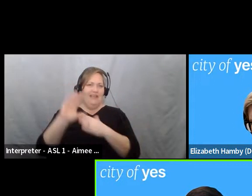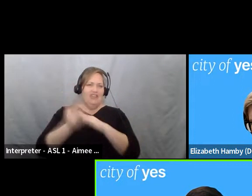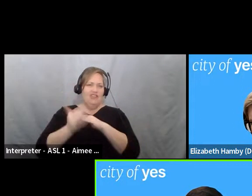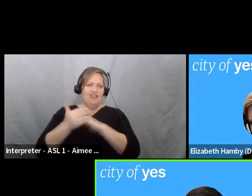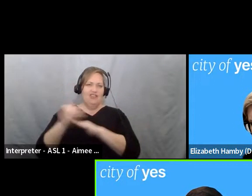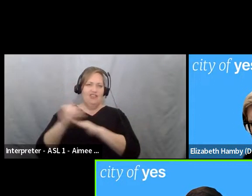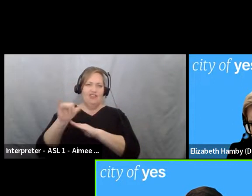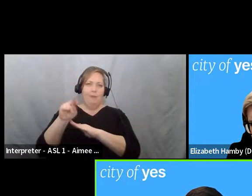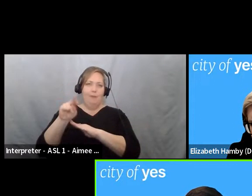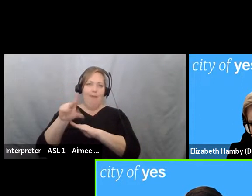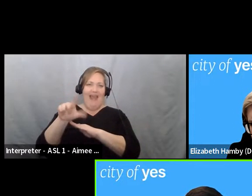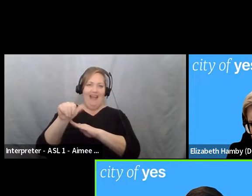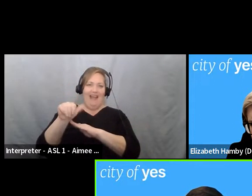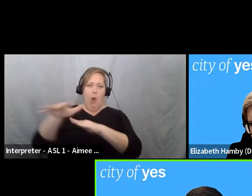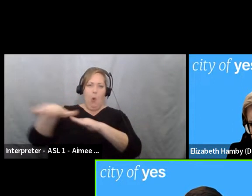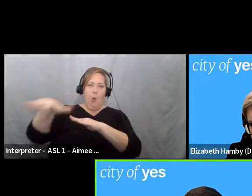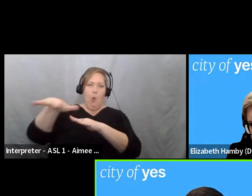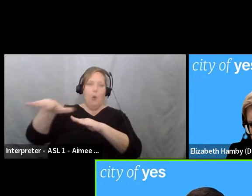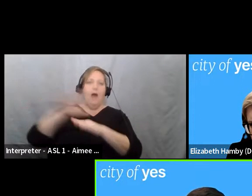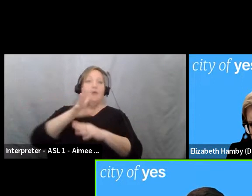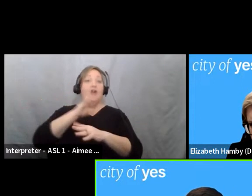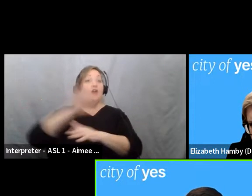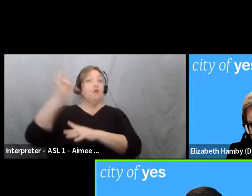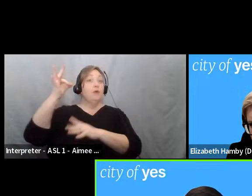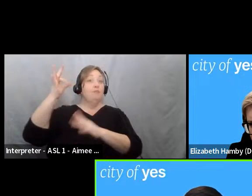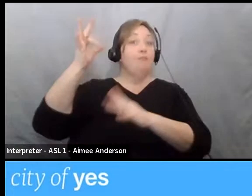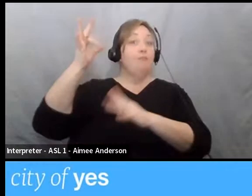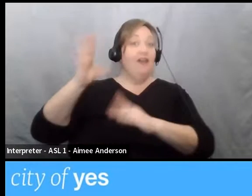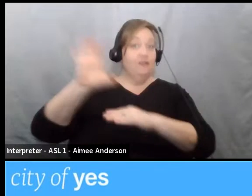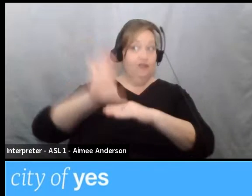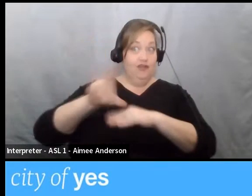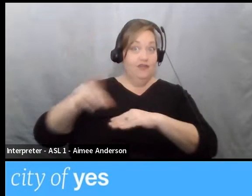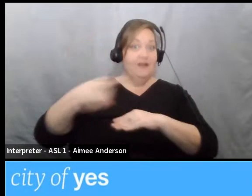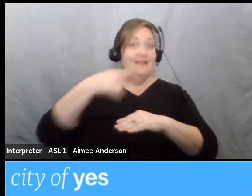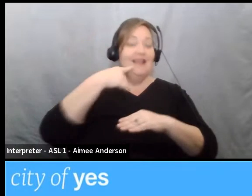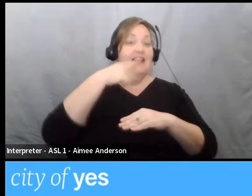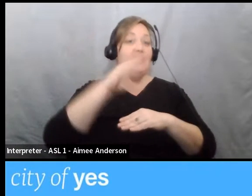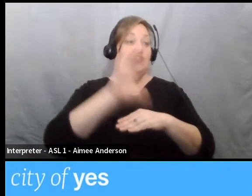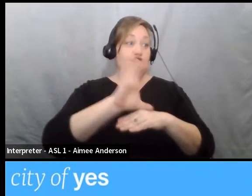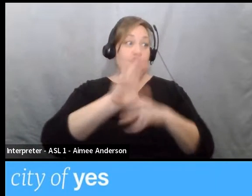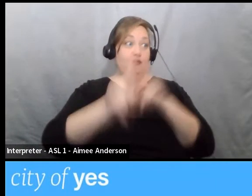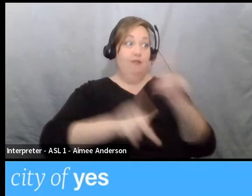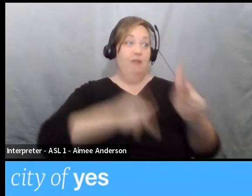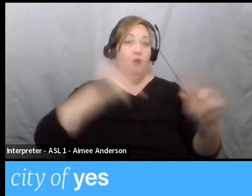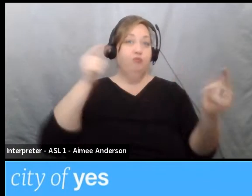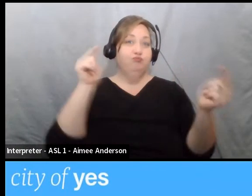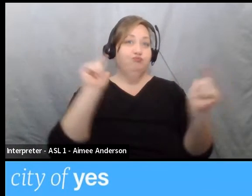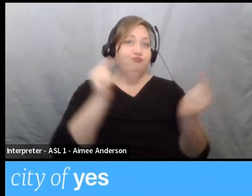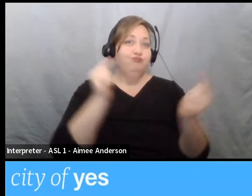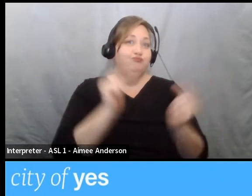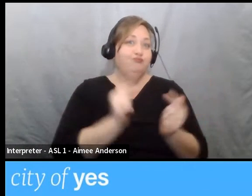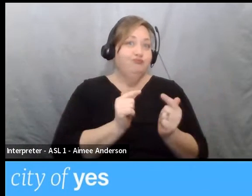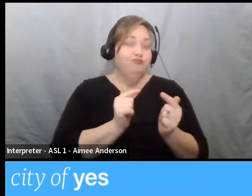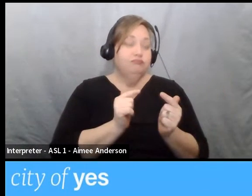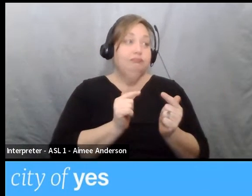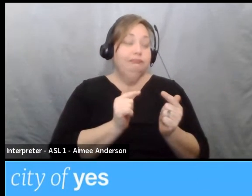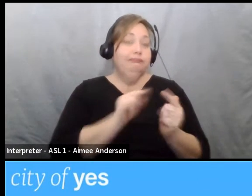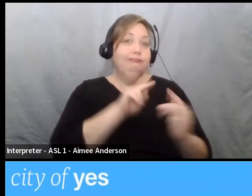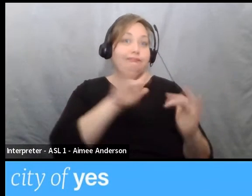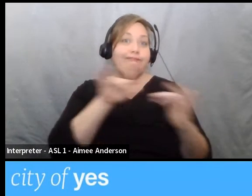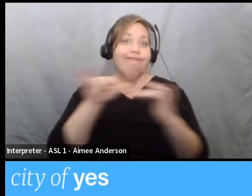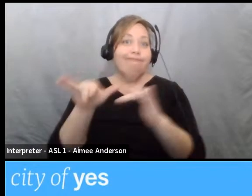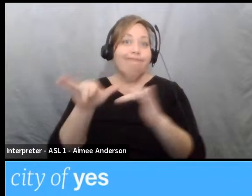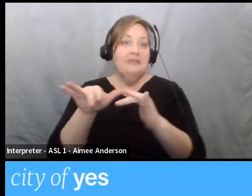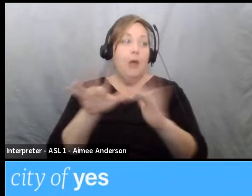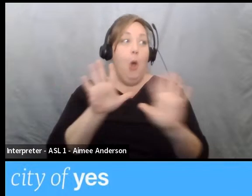couple weeks ago, and I was talking to a pastor of a church out there who said that his congregation was dwindling, and I said, "Oh,